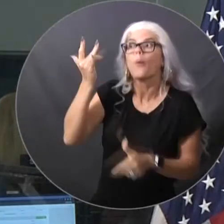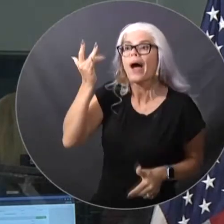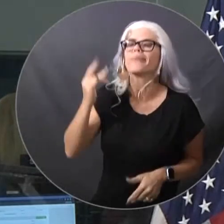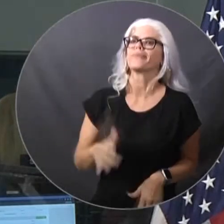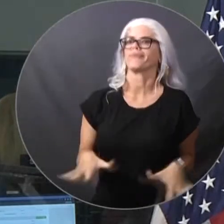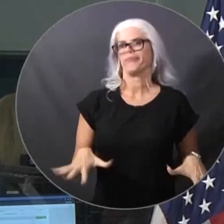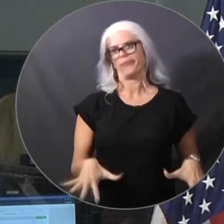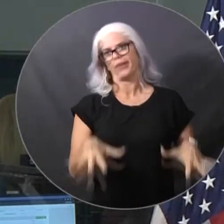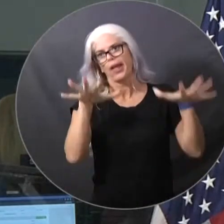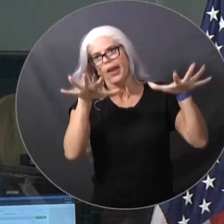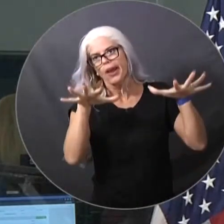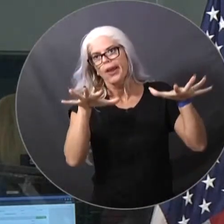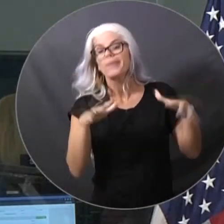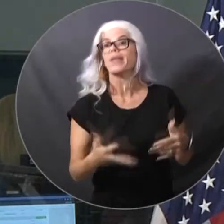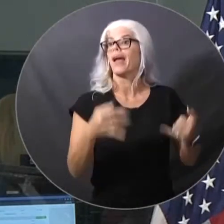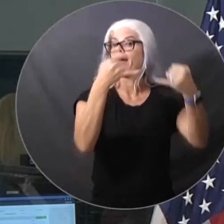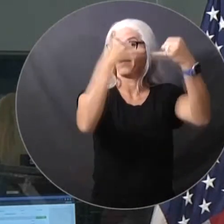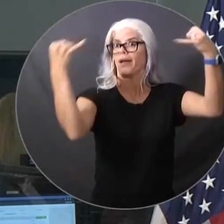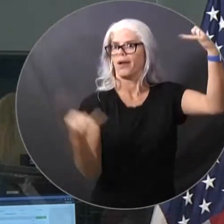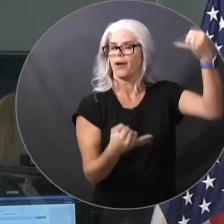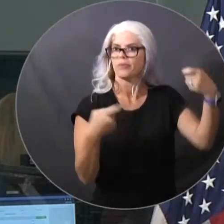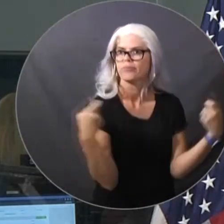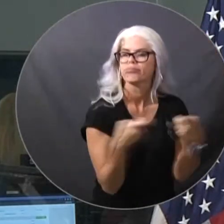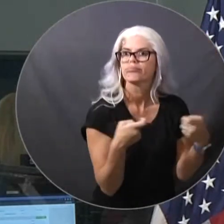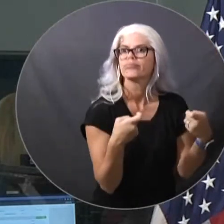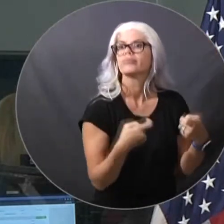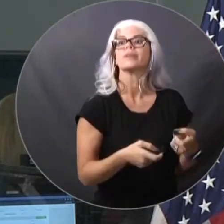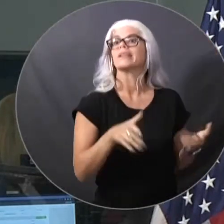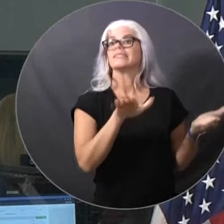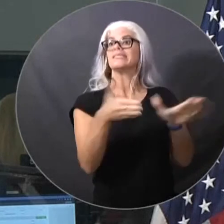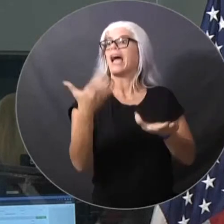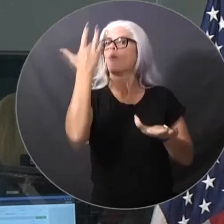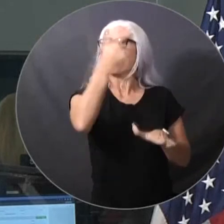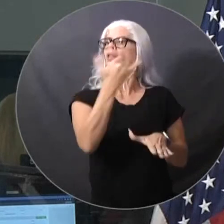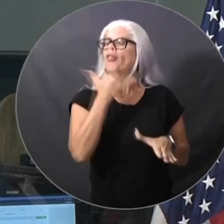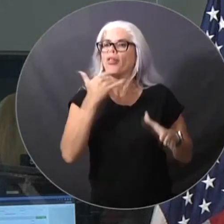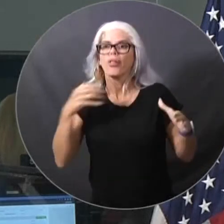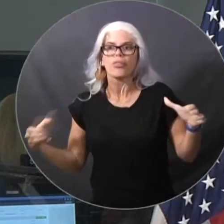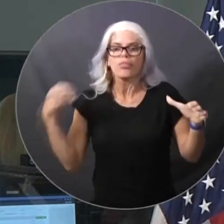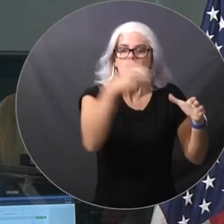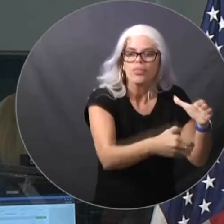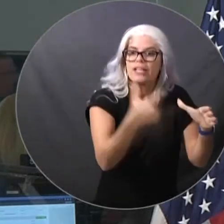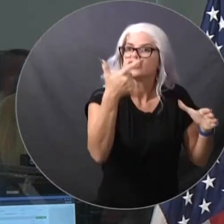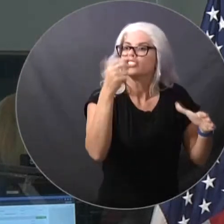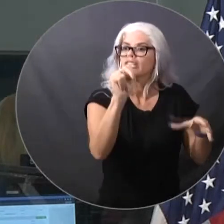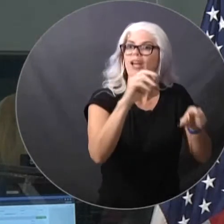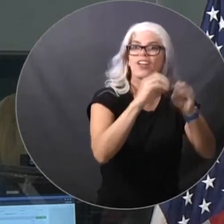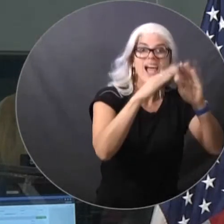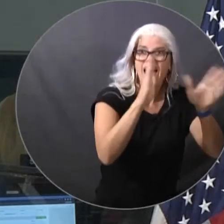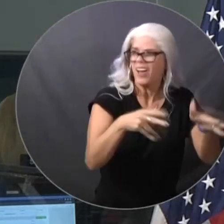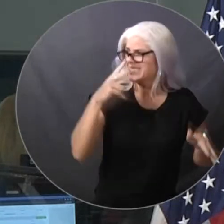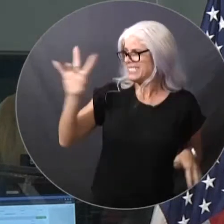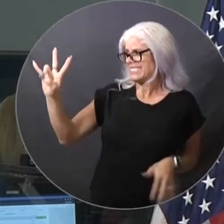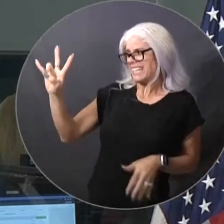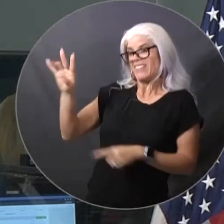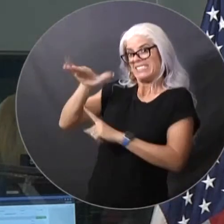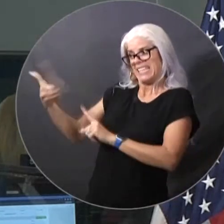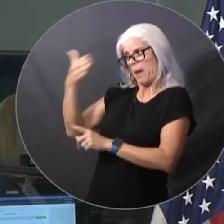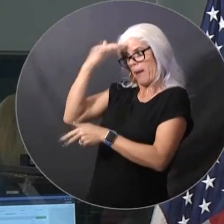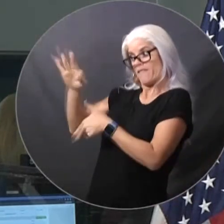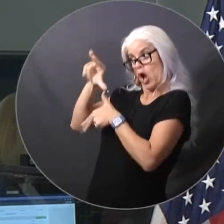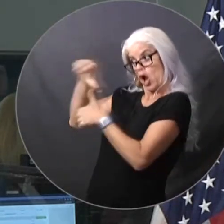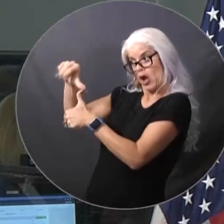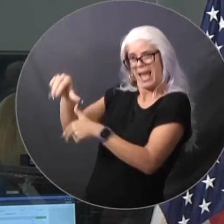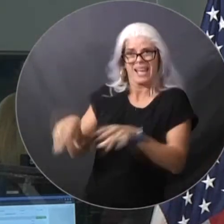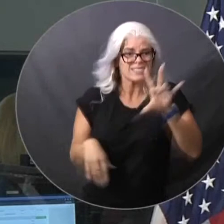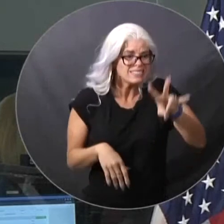generators. So please just take precaution. Obviously, a ferocious storm coming in, very hazardous, very